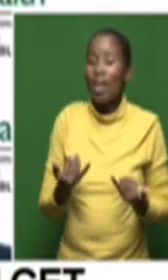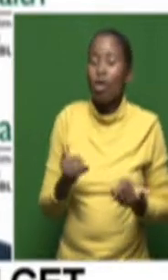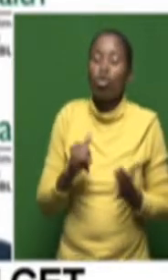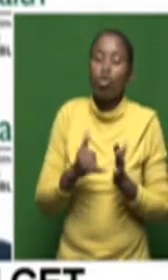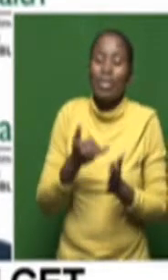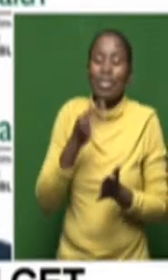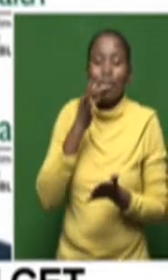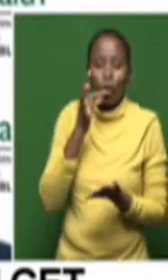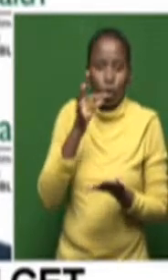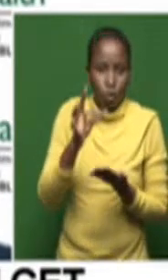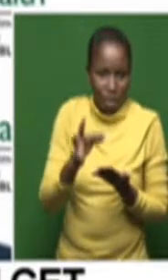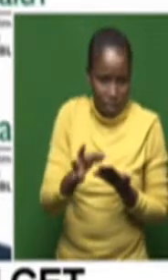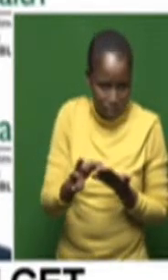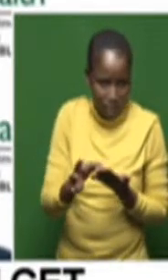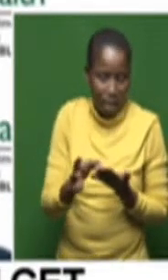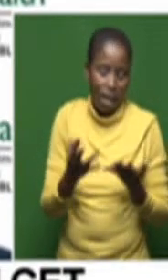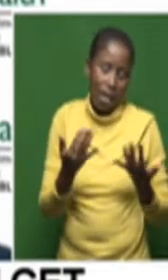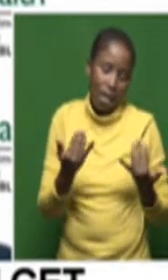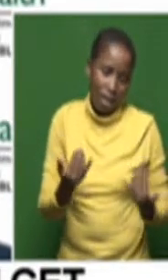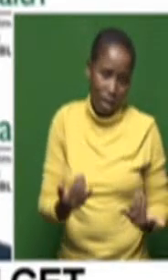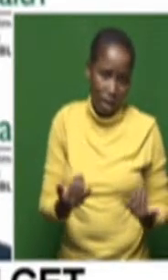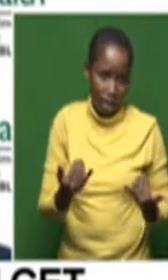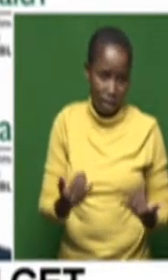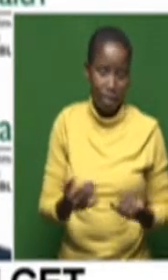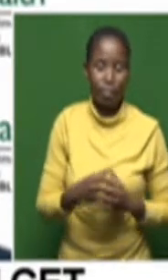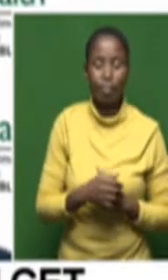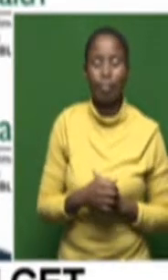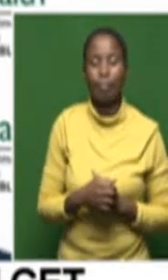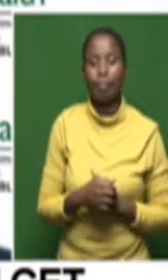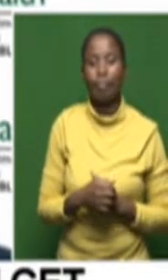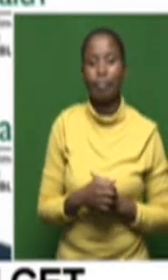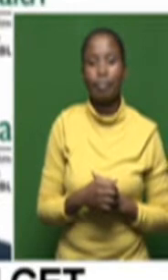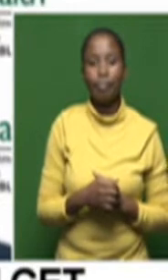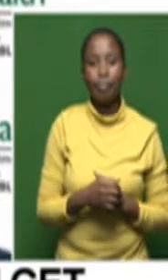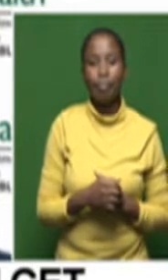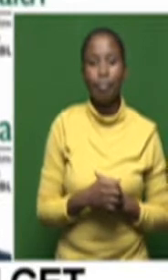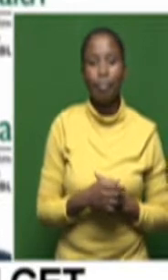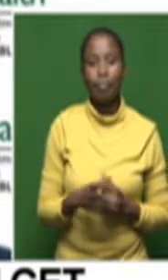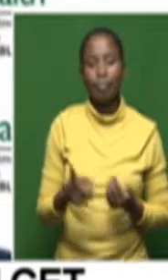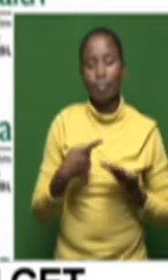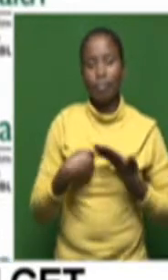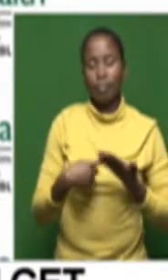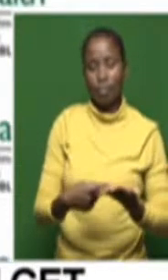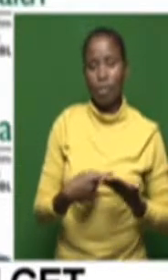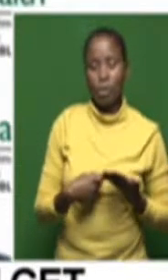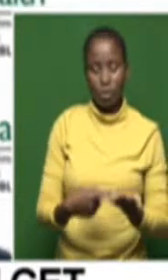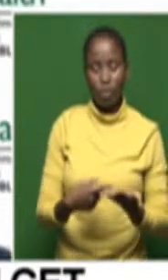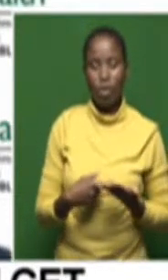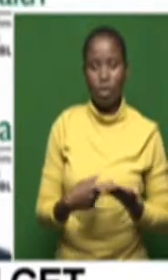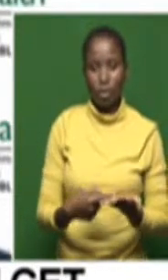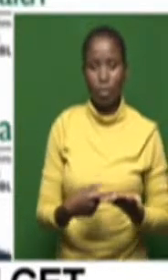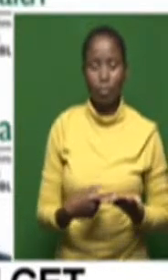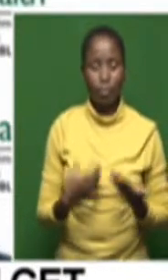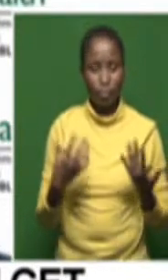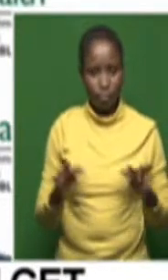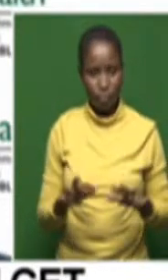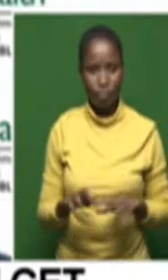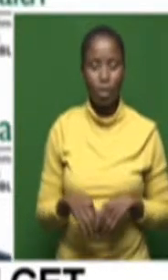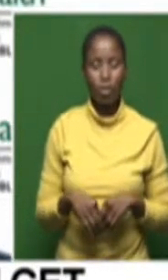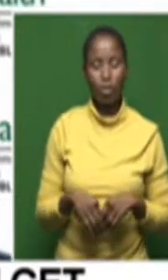suggestion which we are looking at. We have also noted discussions taking place among some of